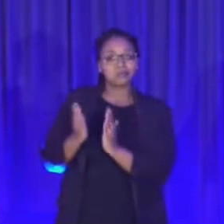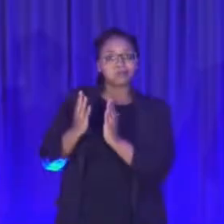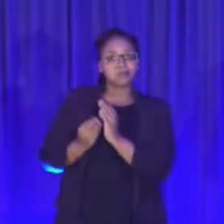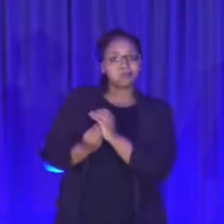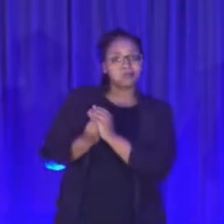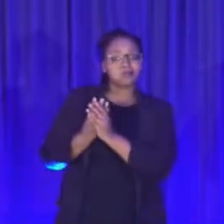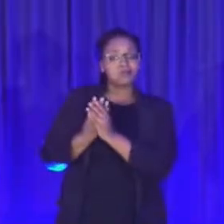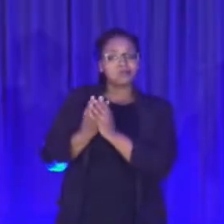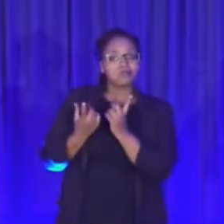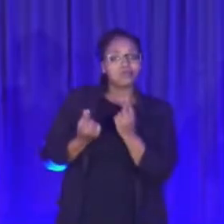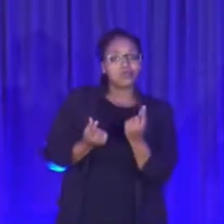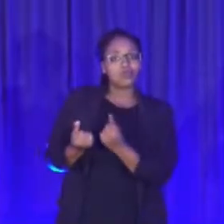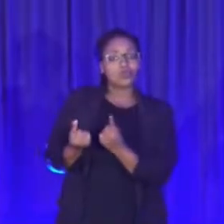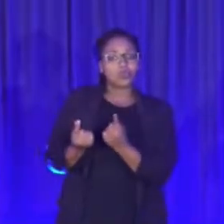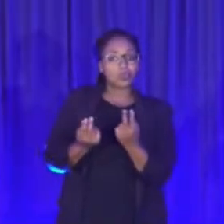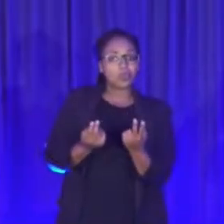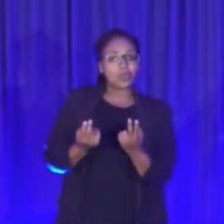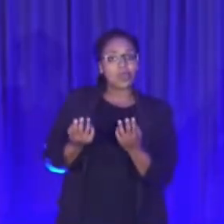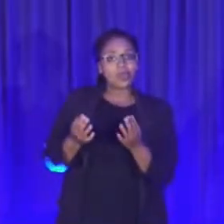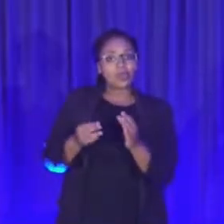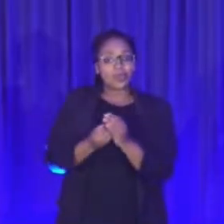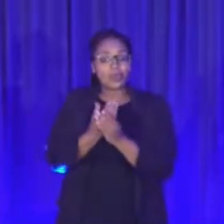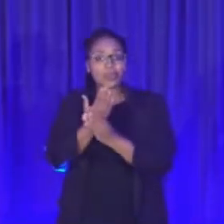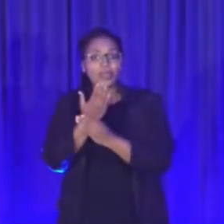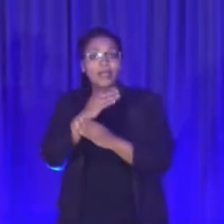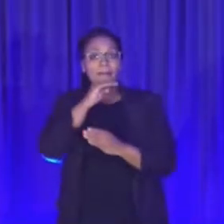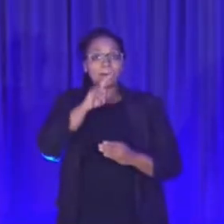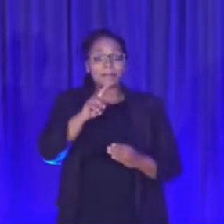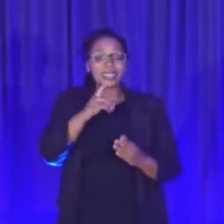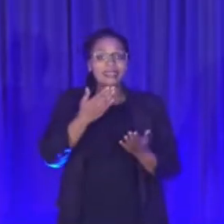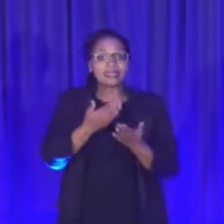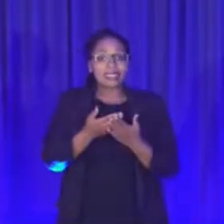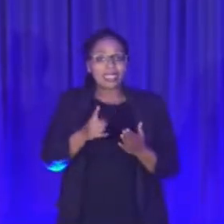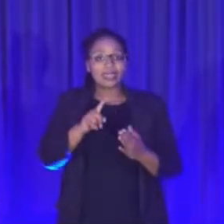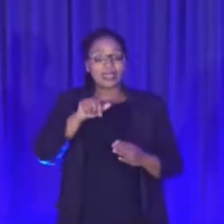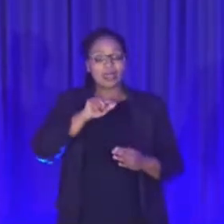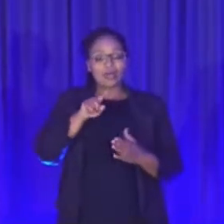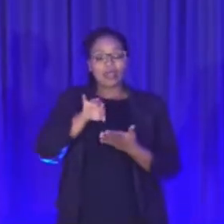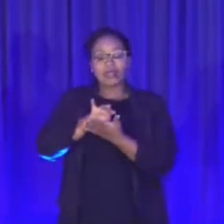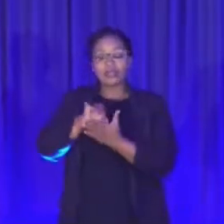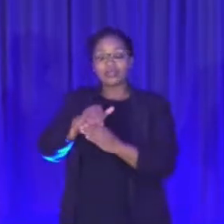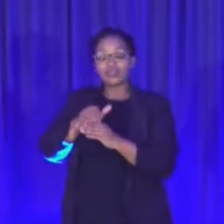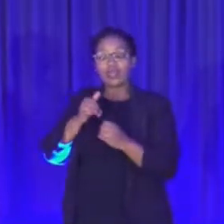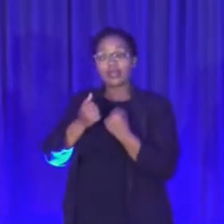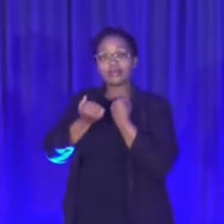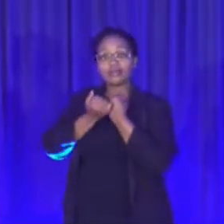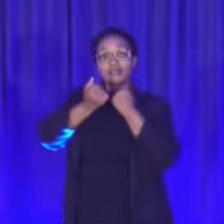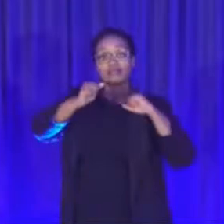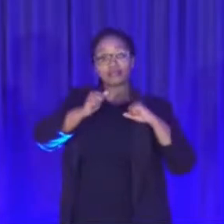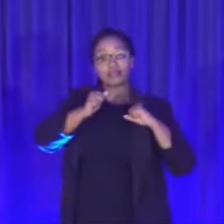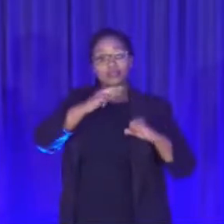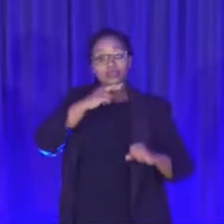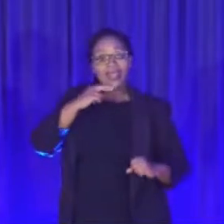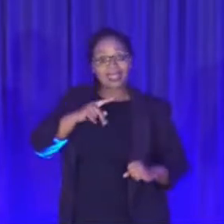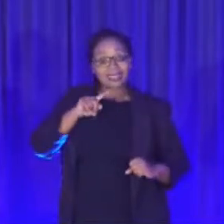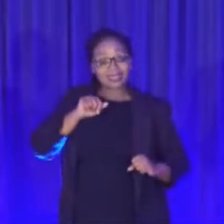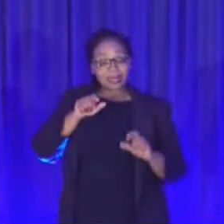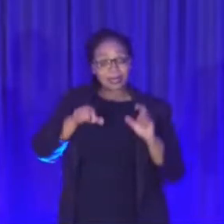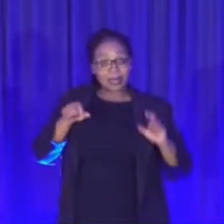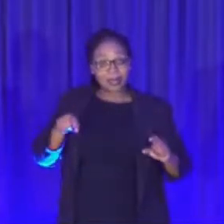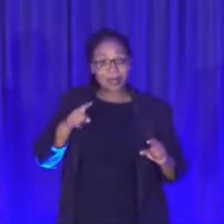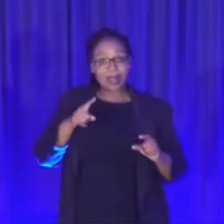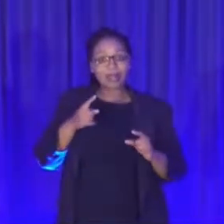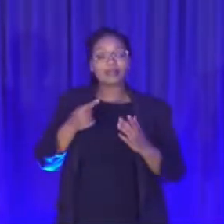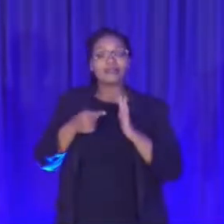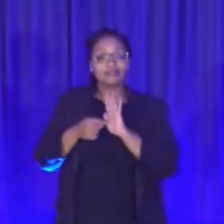Therefore, this event is about nourishing our electoral democratic reality as a people.